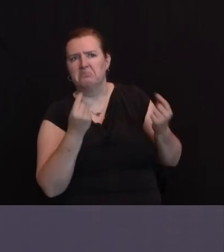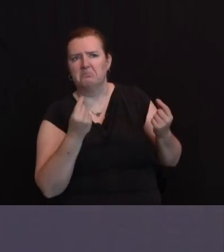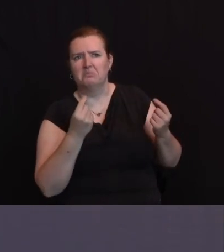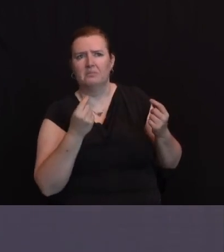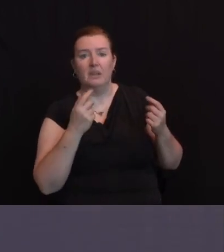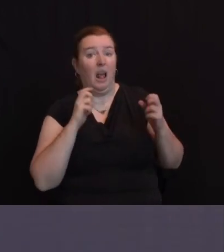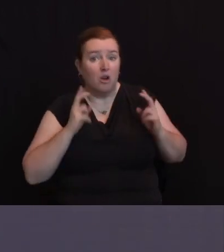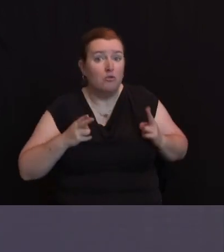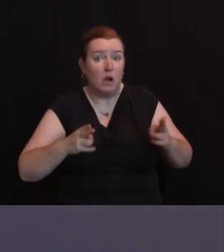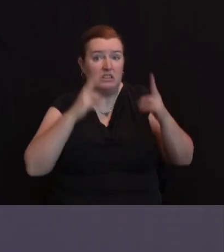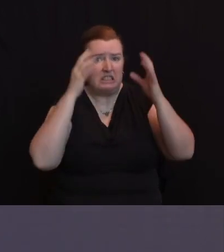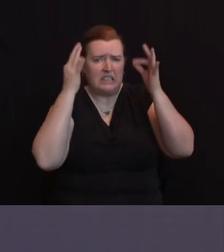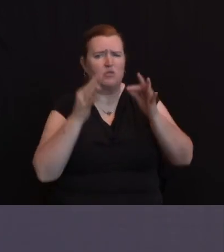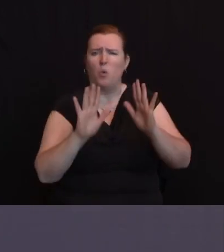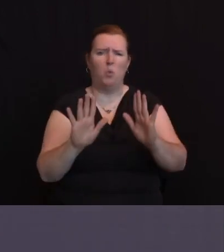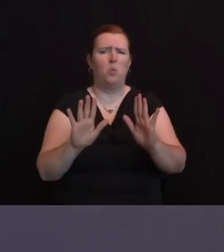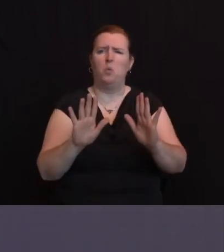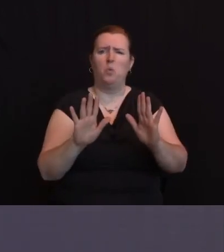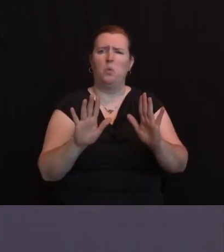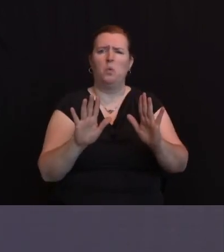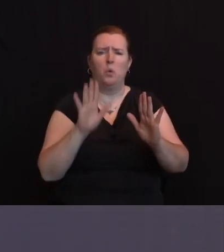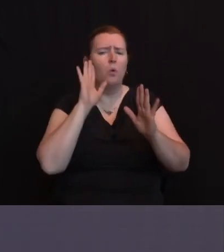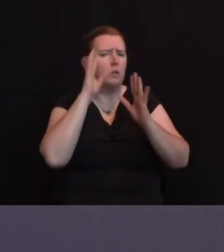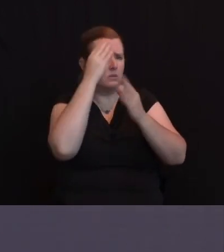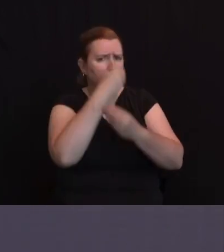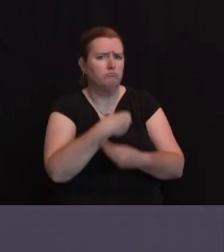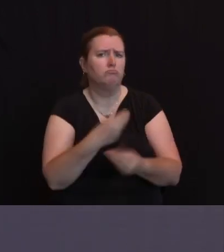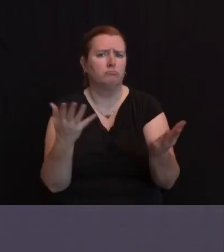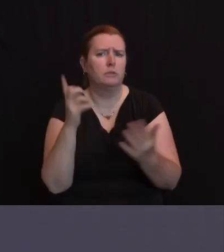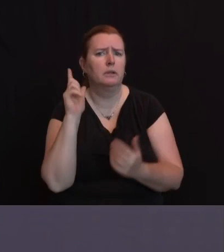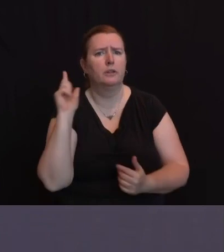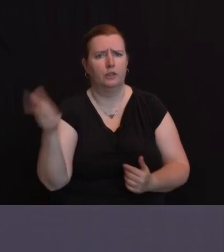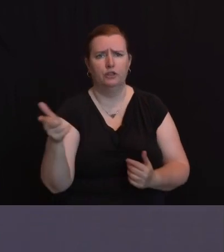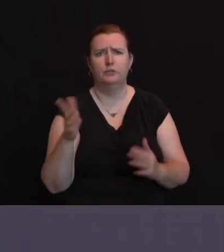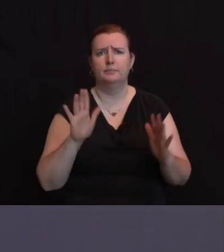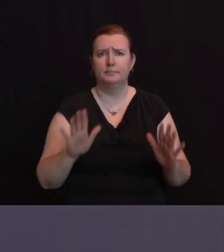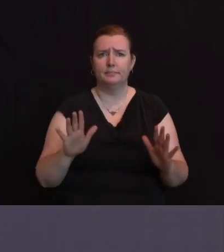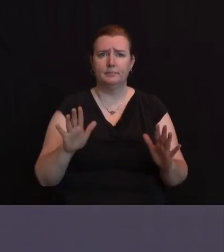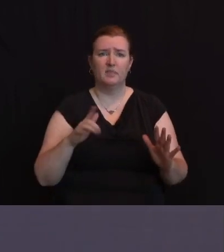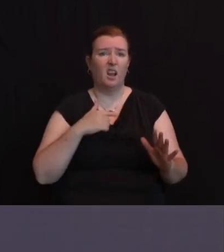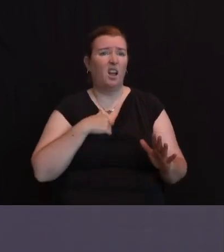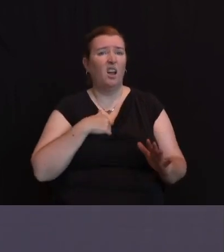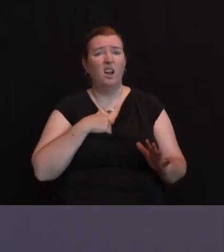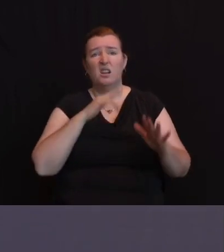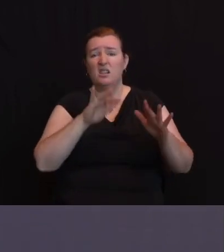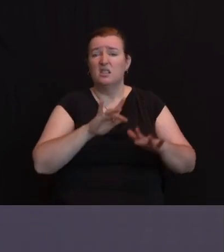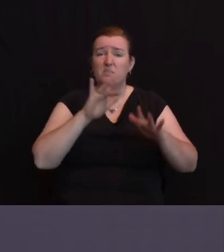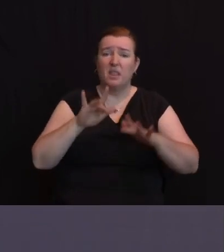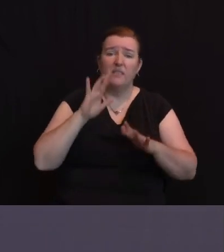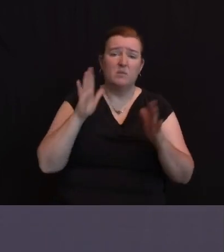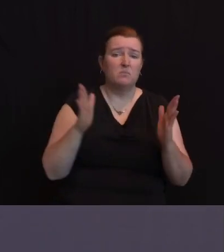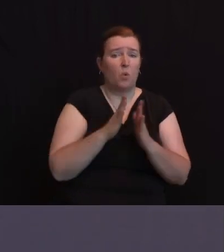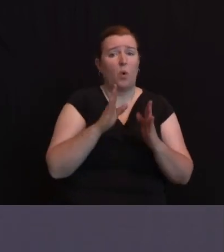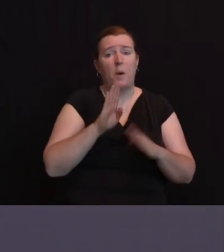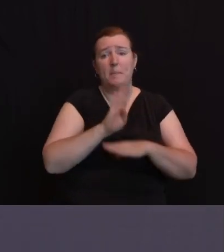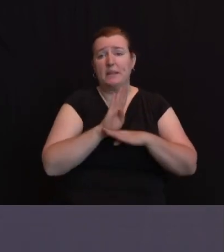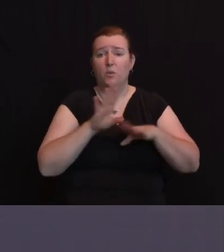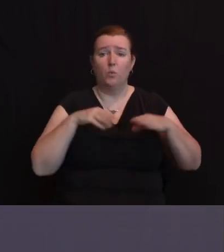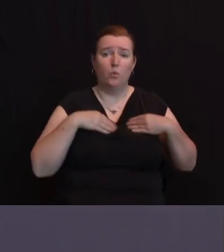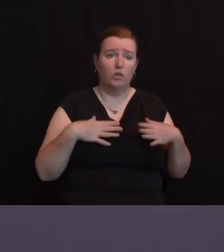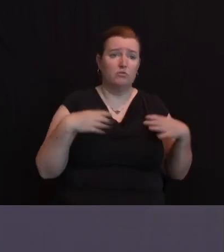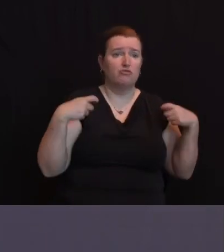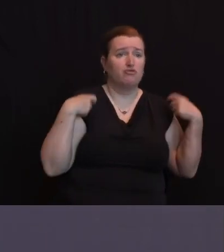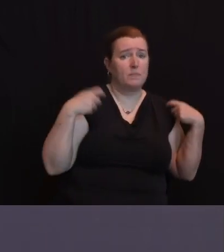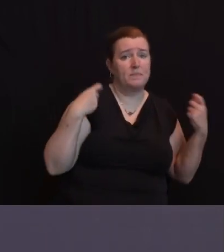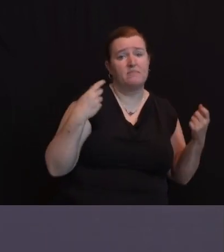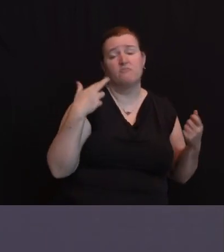but sympathy for the small business owners. You said a gym and a diner. Yeah, I mean, and again, I